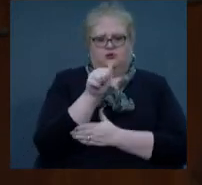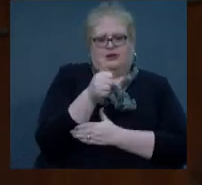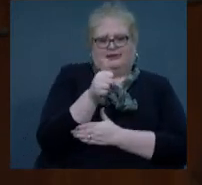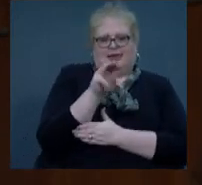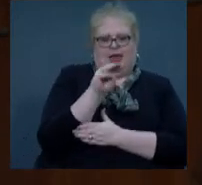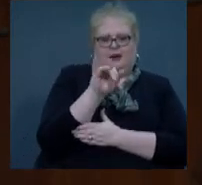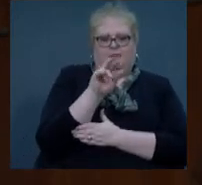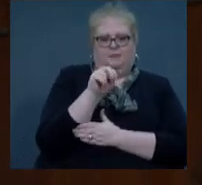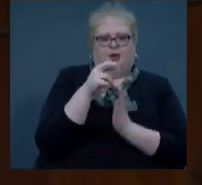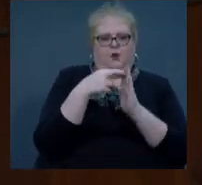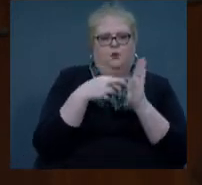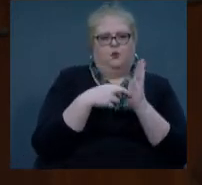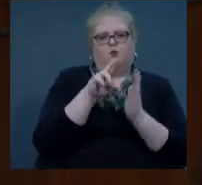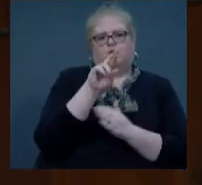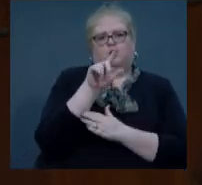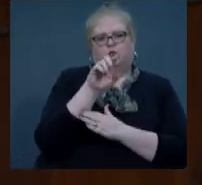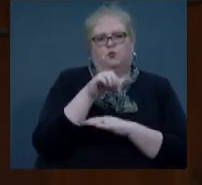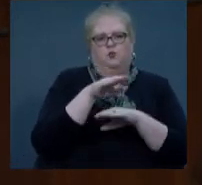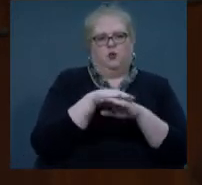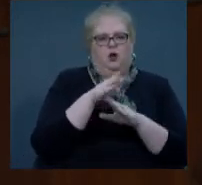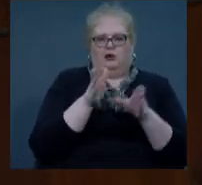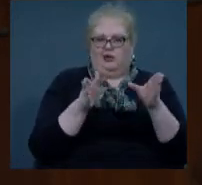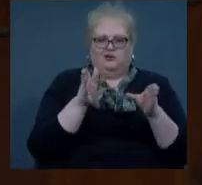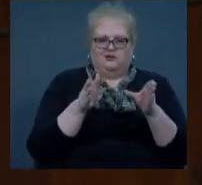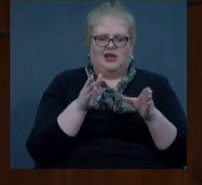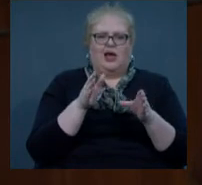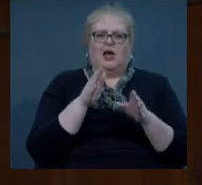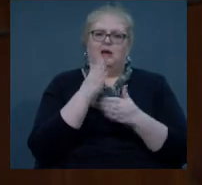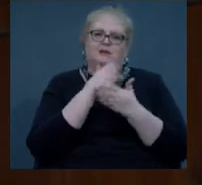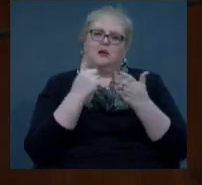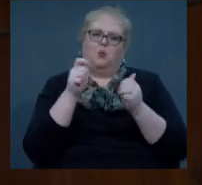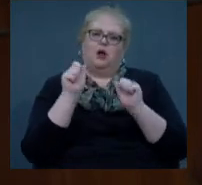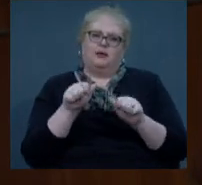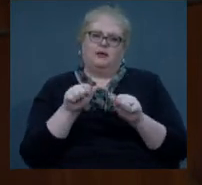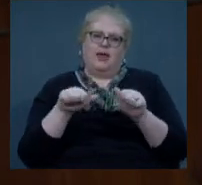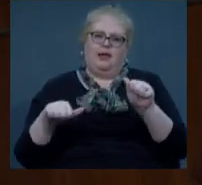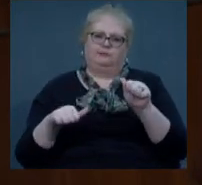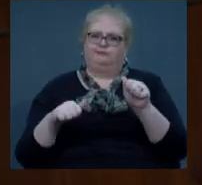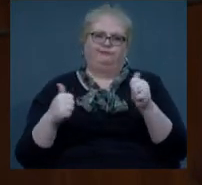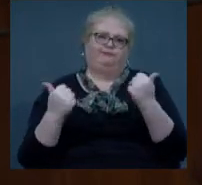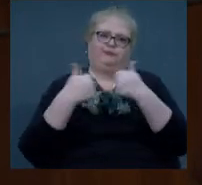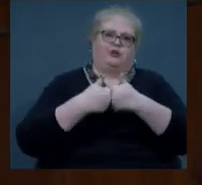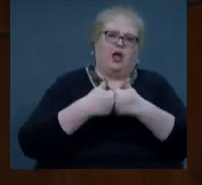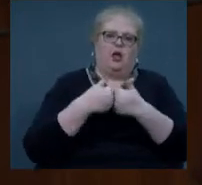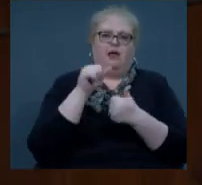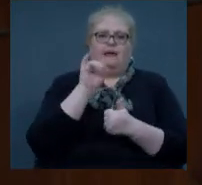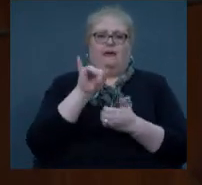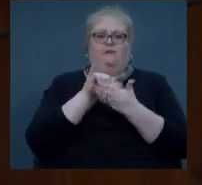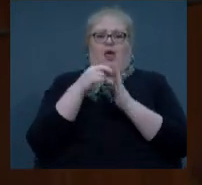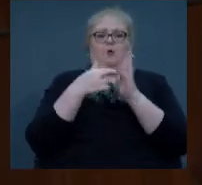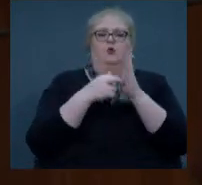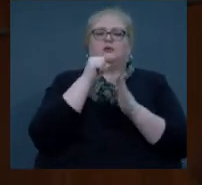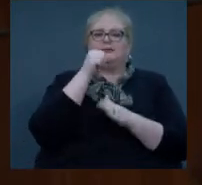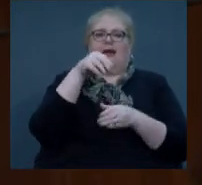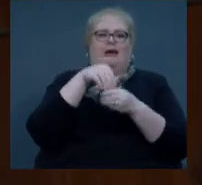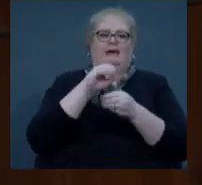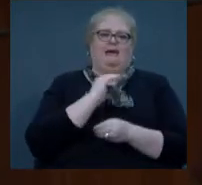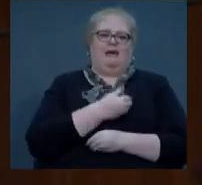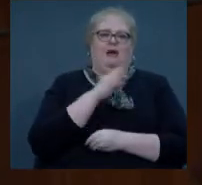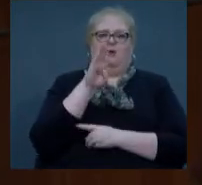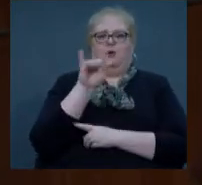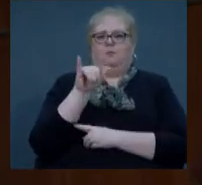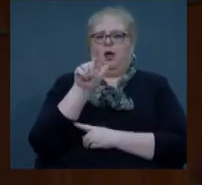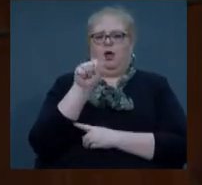could challenge us and say, well, I'm sorry, you shouldn't be able to apply that rule. It's not in your bylaws. So I would ask staff to consider